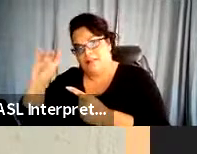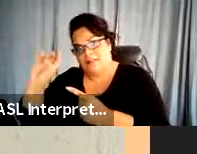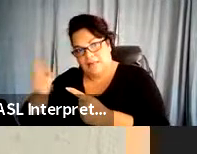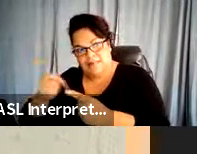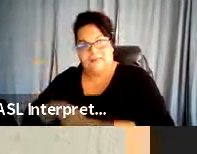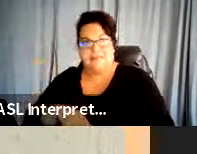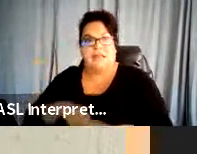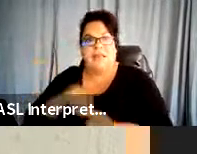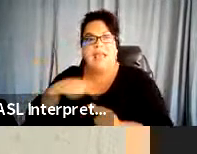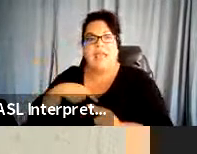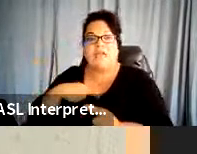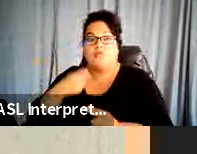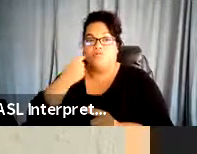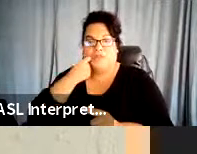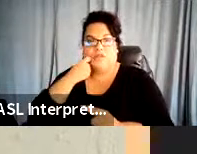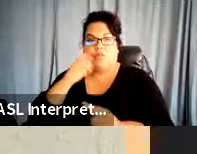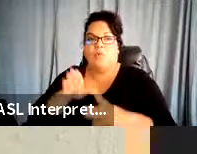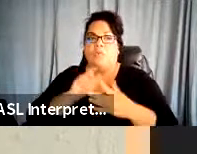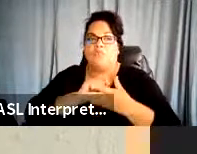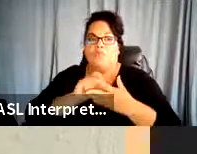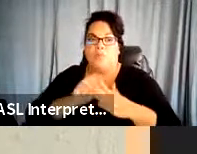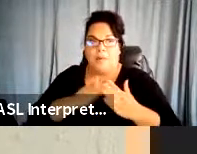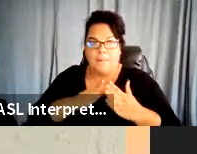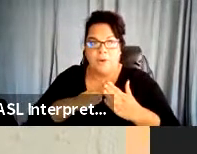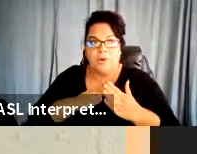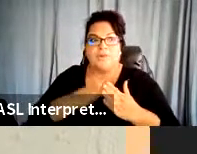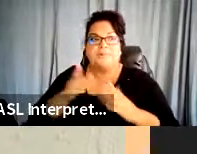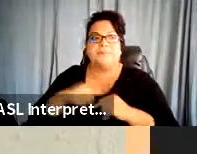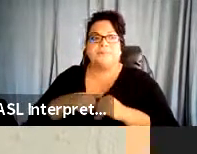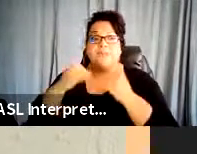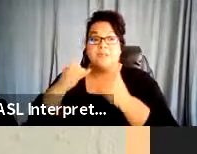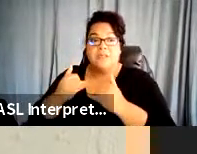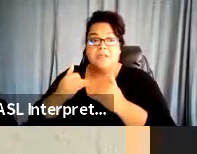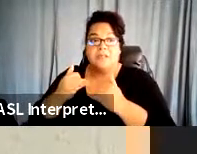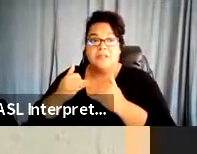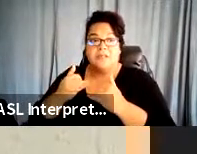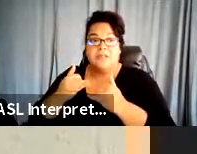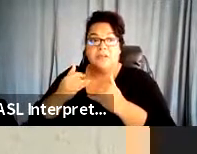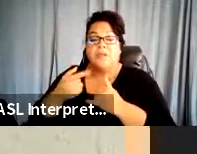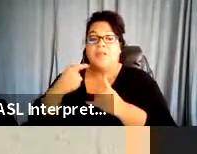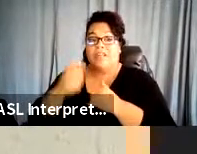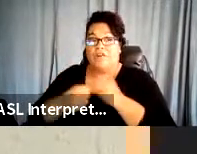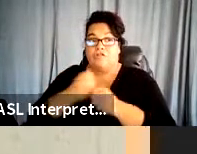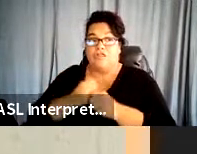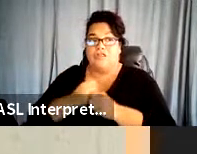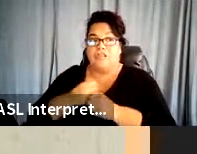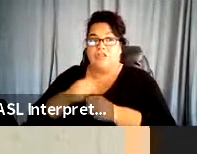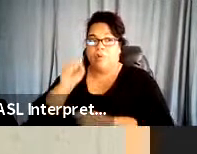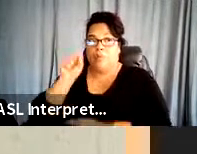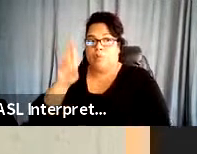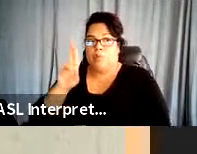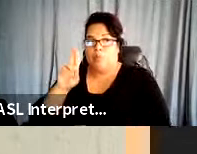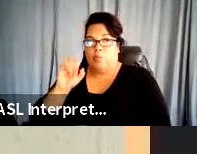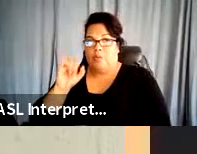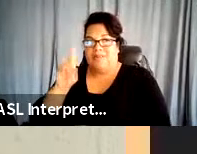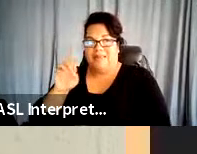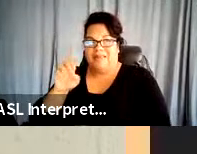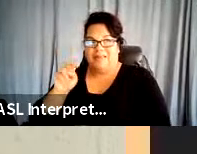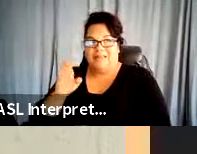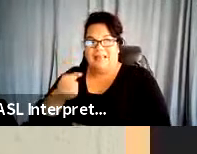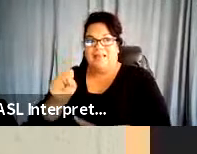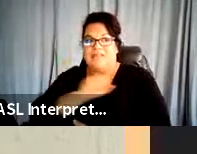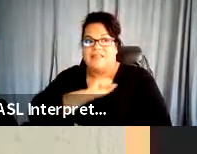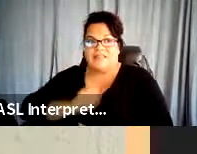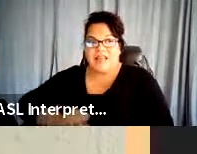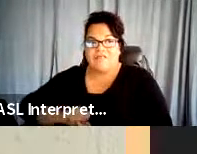Archives. This year, she's in residence at the Stanford Humanities Center as a distinguished junior external